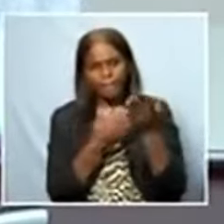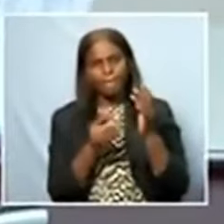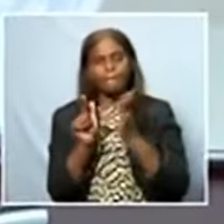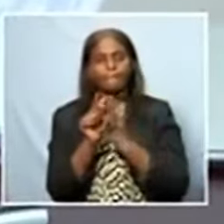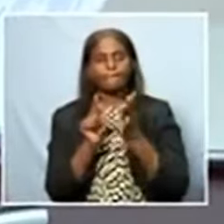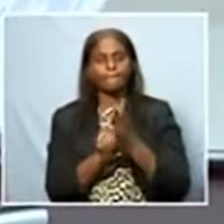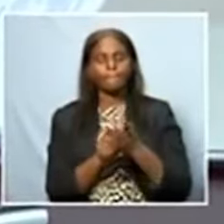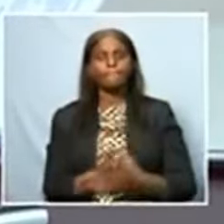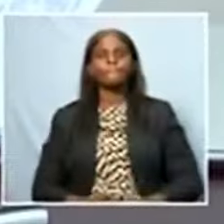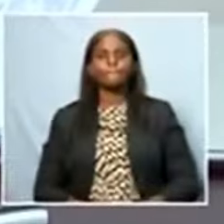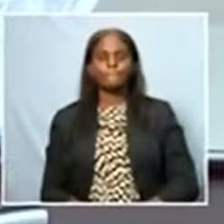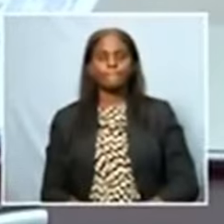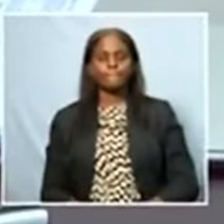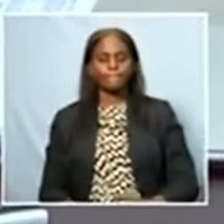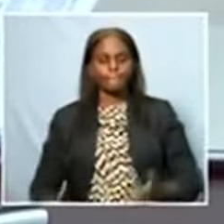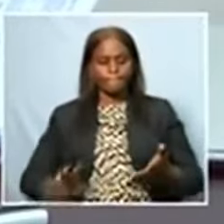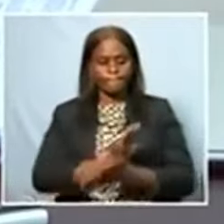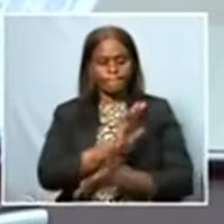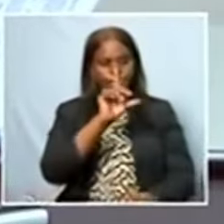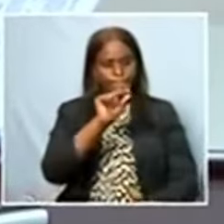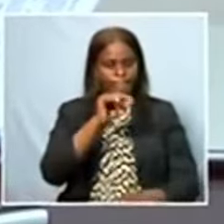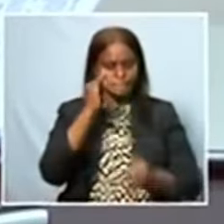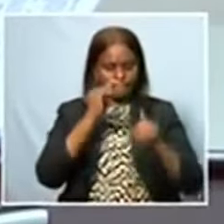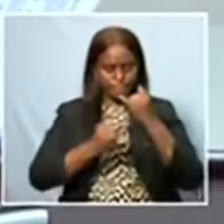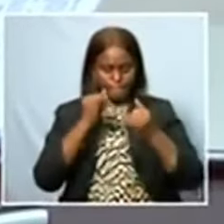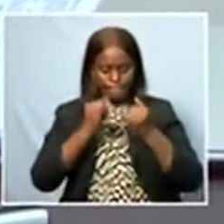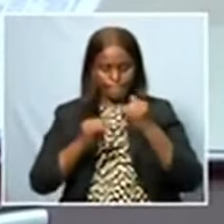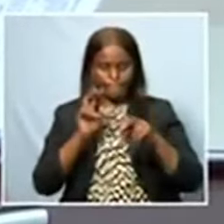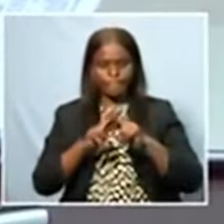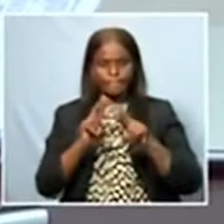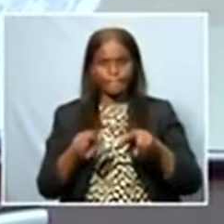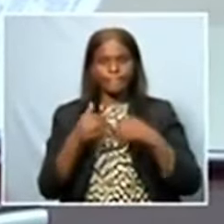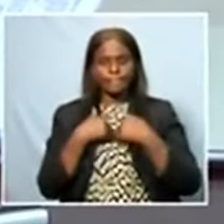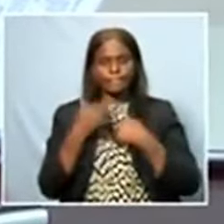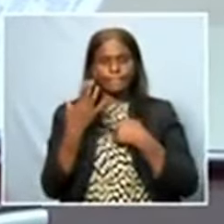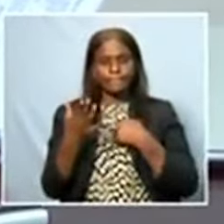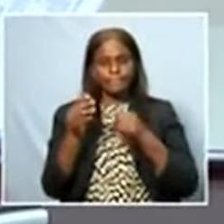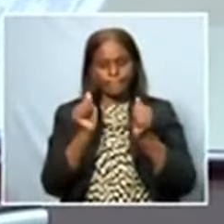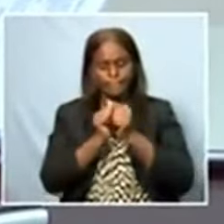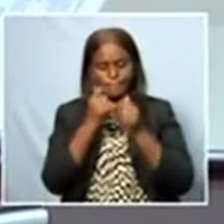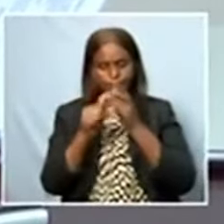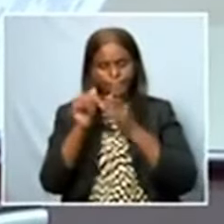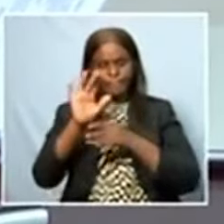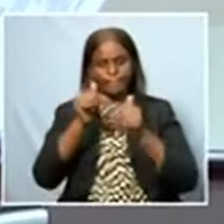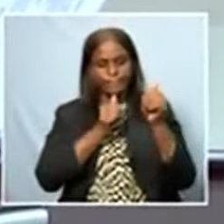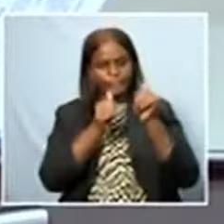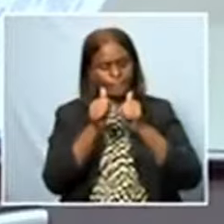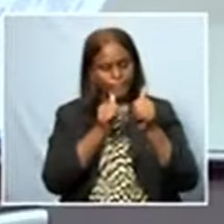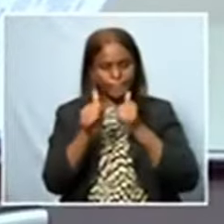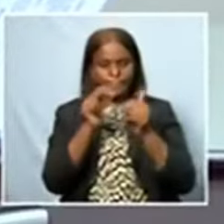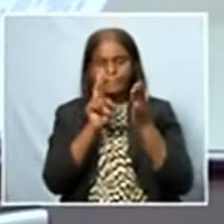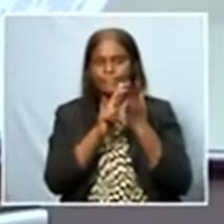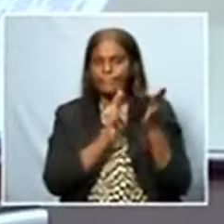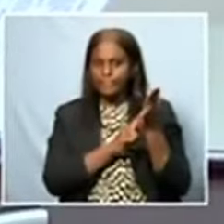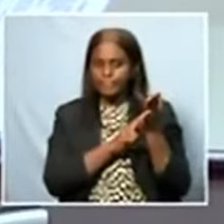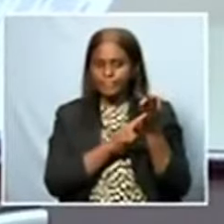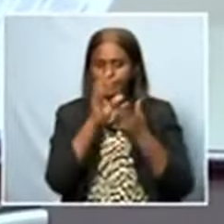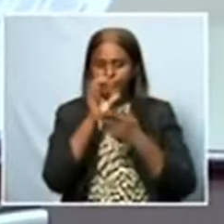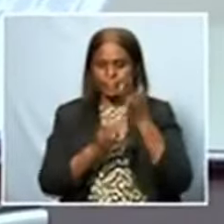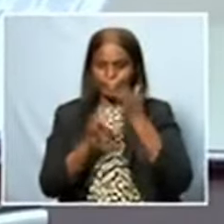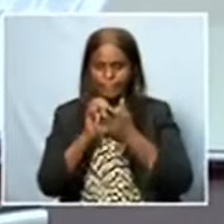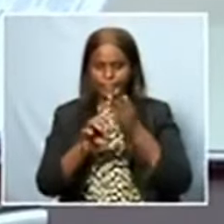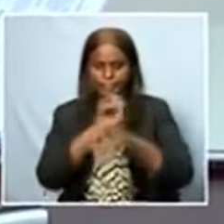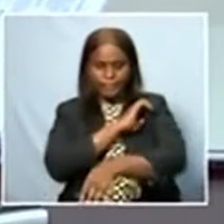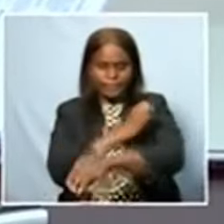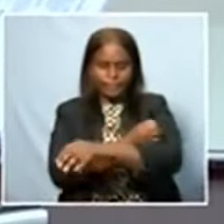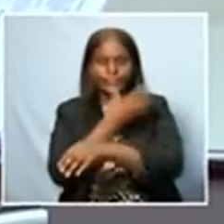Act. Page 20, which is the last part, Chair, in terms of the administrative rules, the clause is intended to